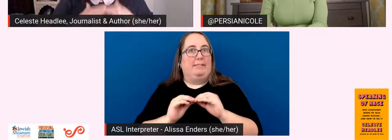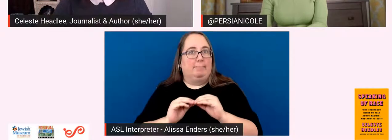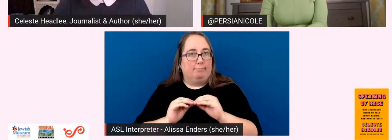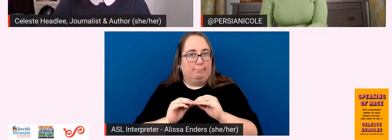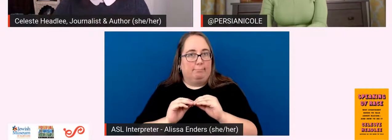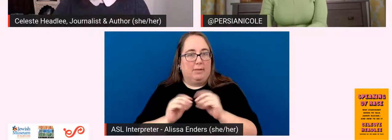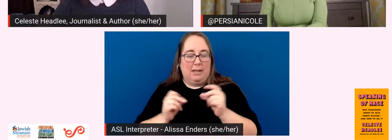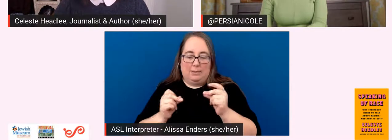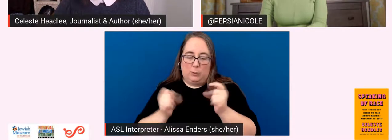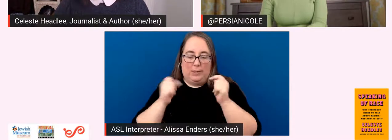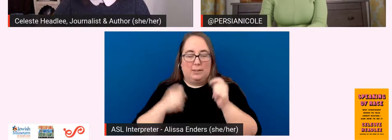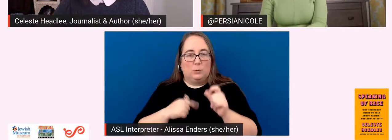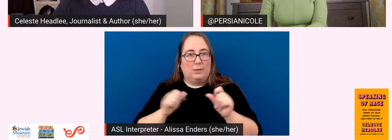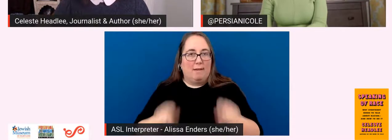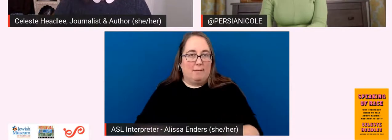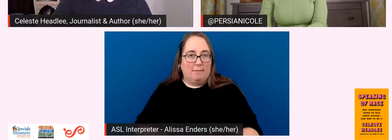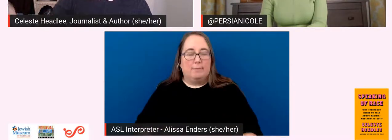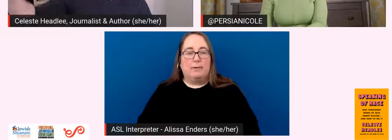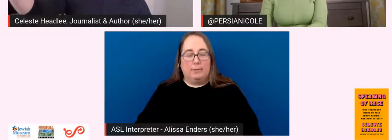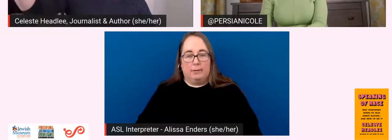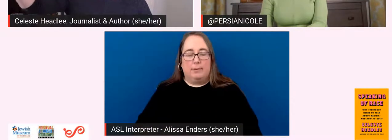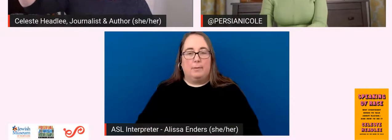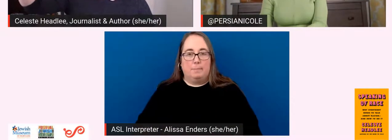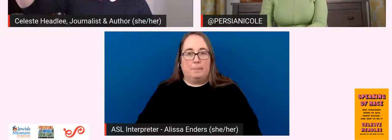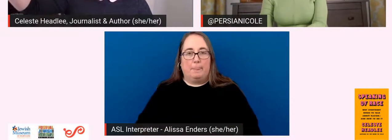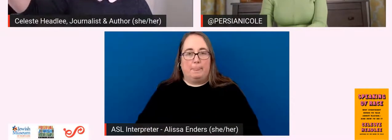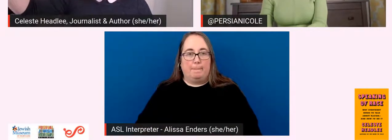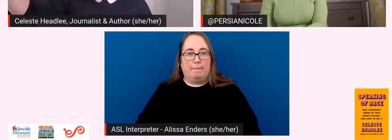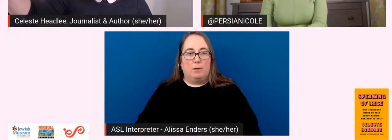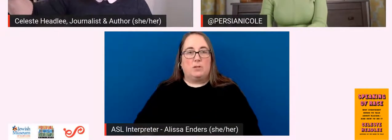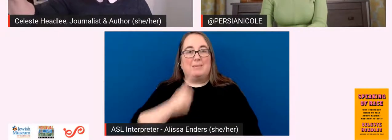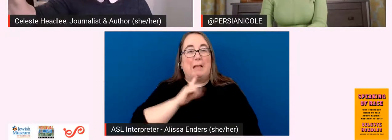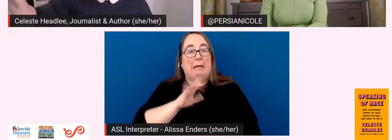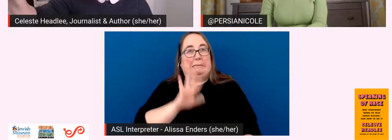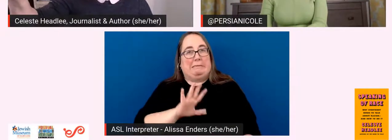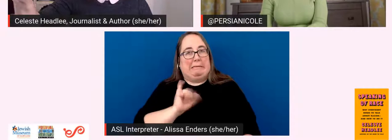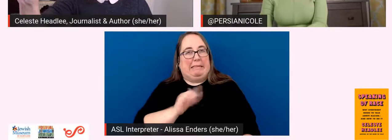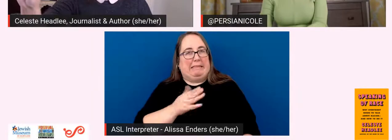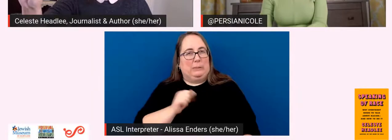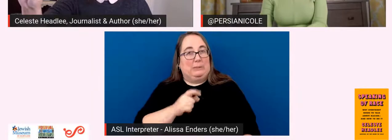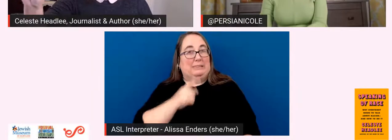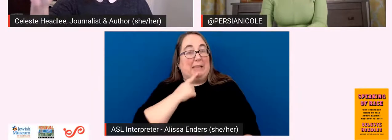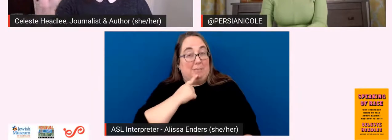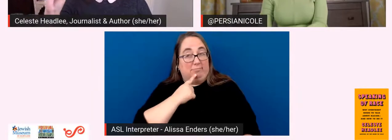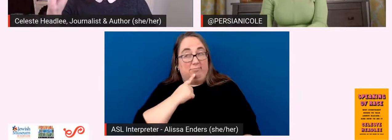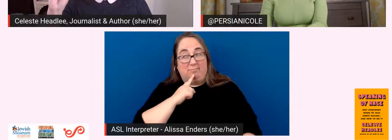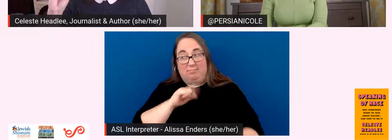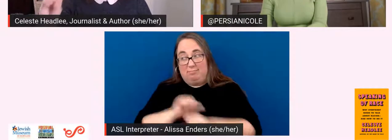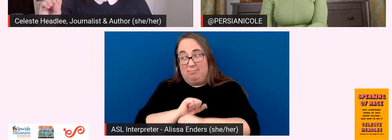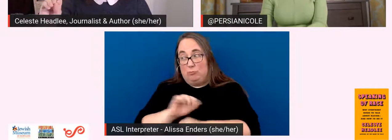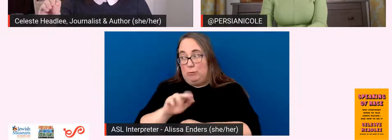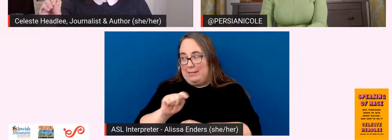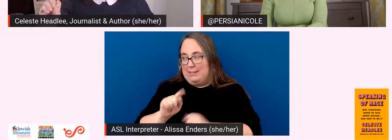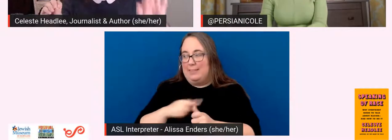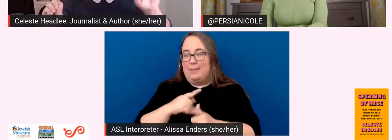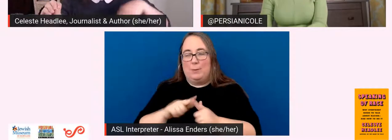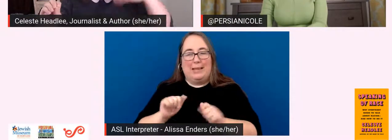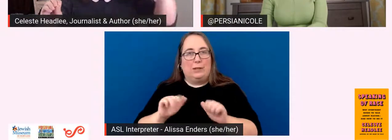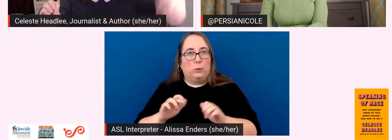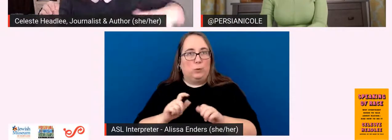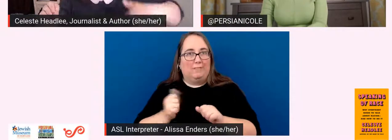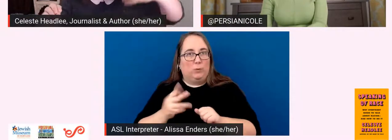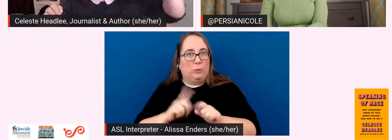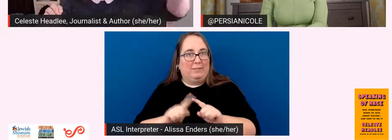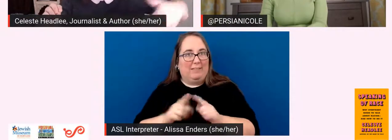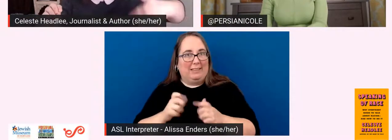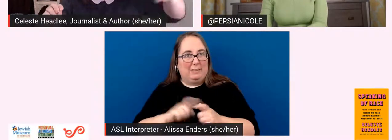as quickly as we possibly can. Now, when somebody says, oh, that thing you just said was racist, mm-hmm. we can do a couple different things in